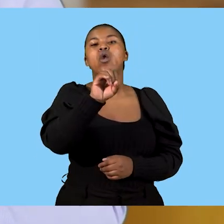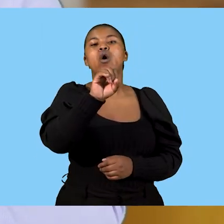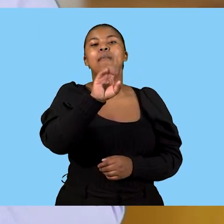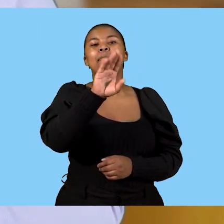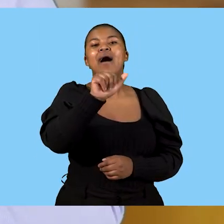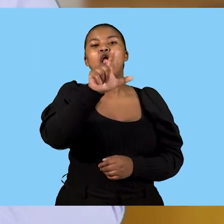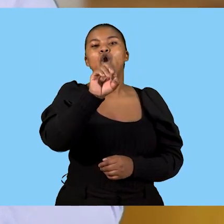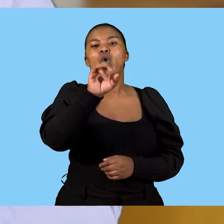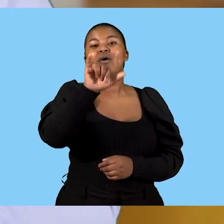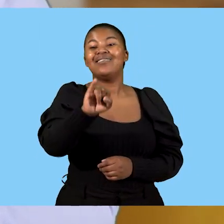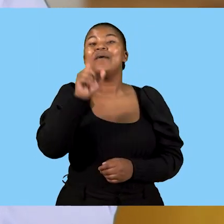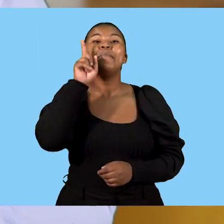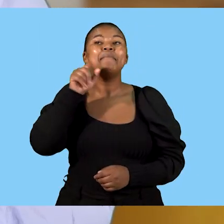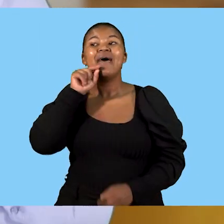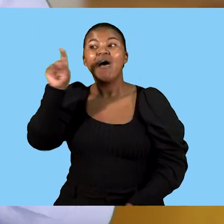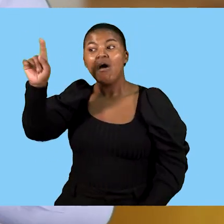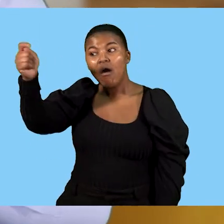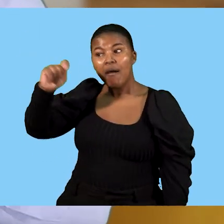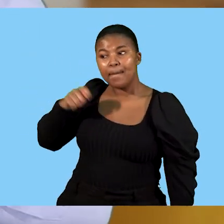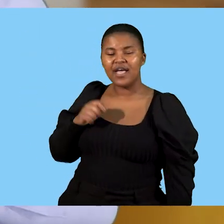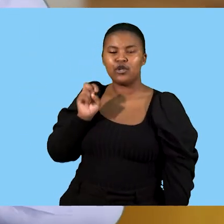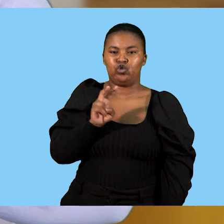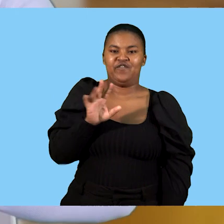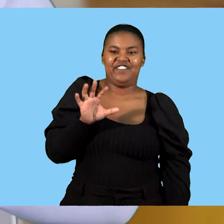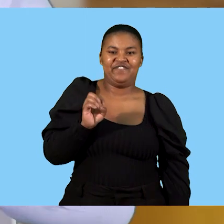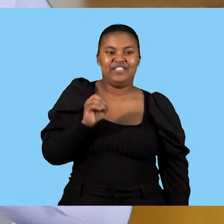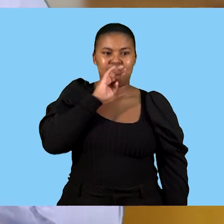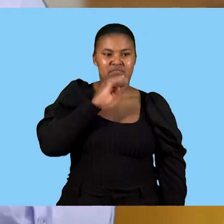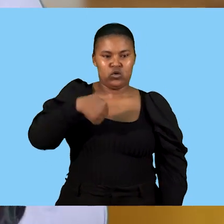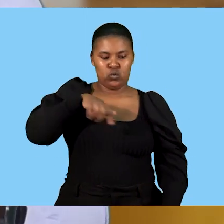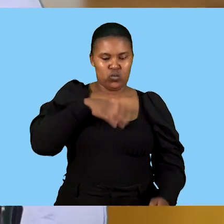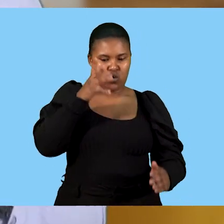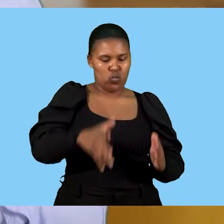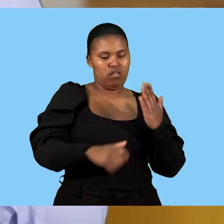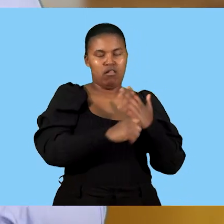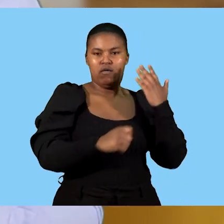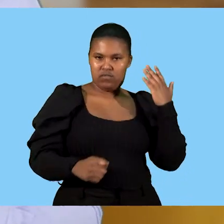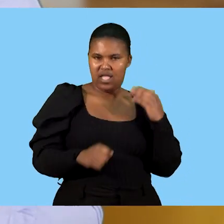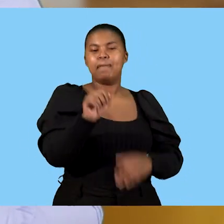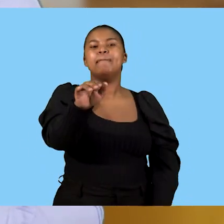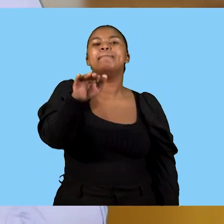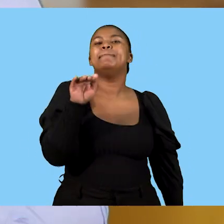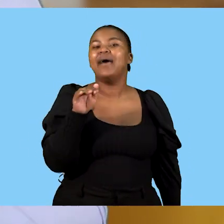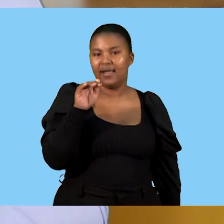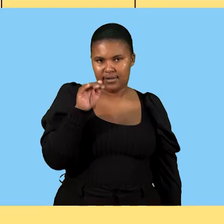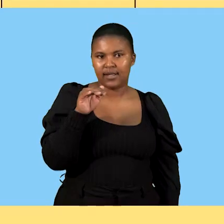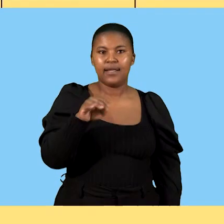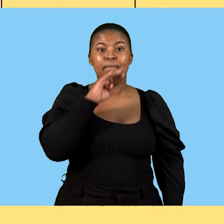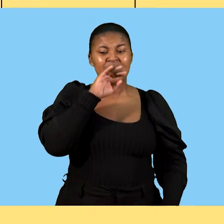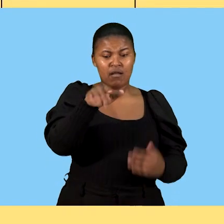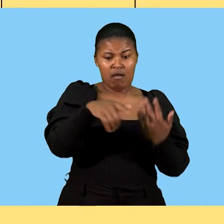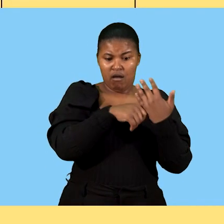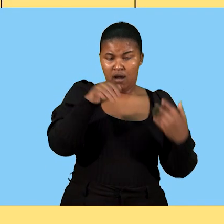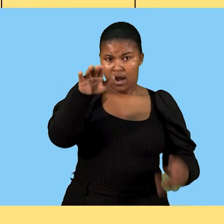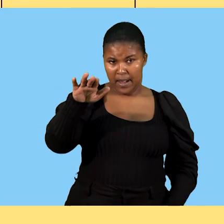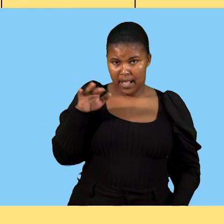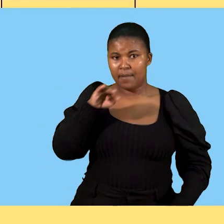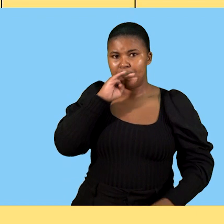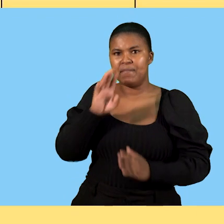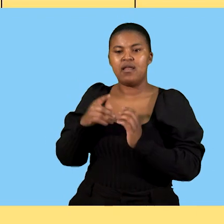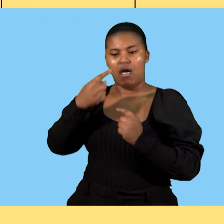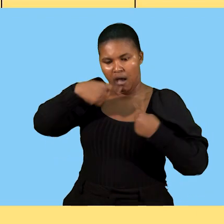Mr. Baloyi is giving us 250. So we come and then we debit bank. Once we debit bank, our assets increases. So you see